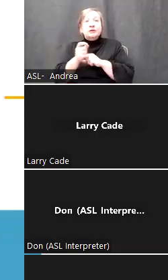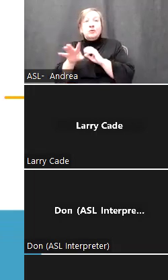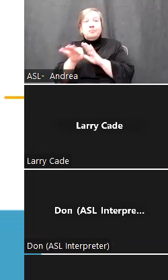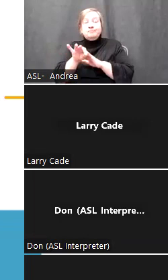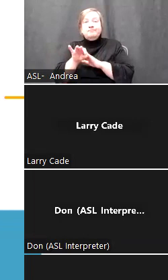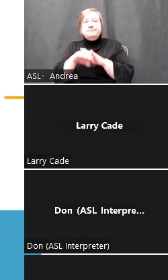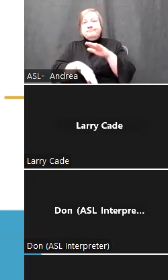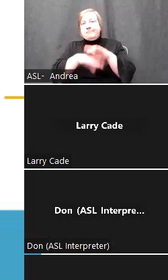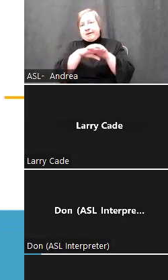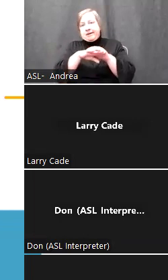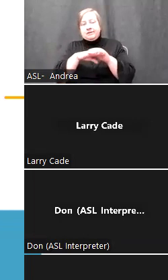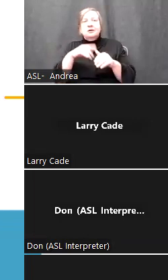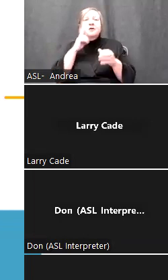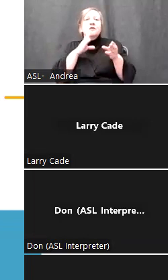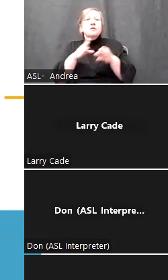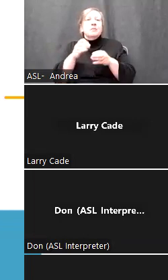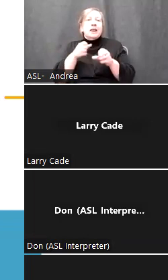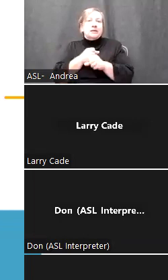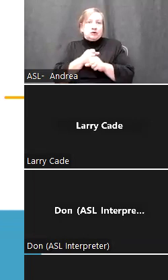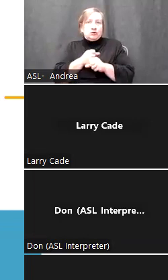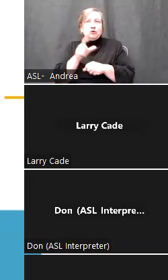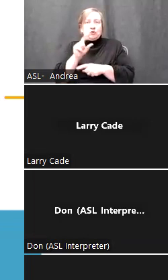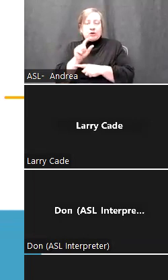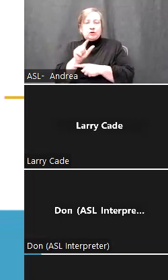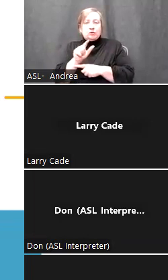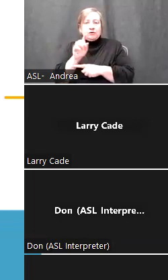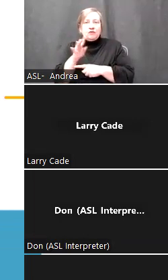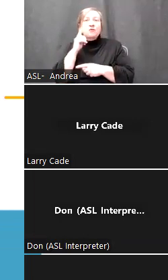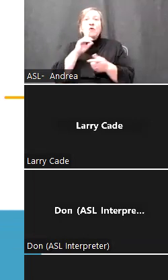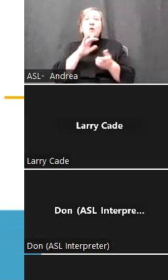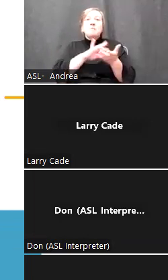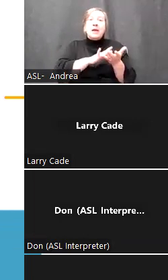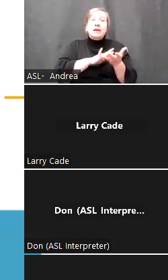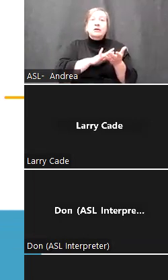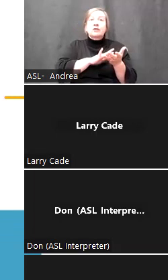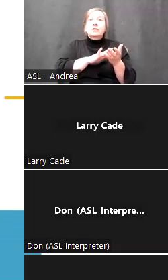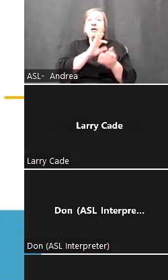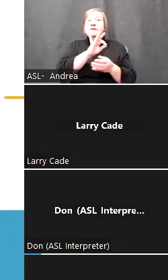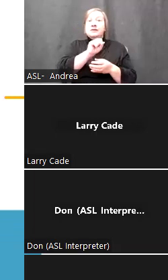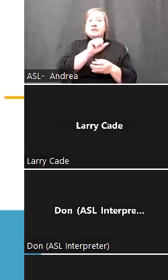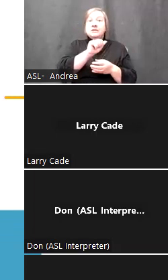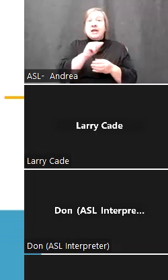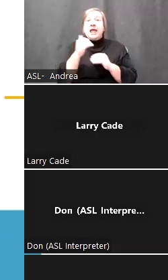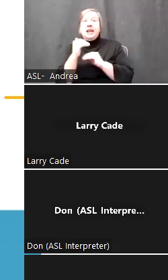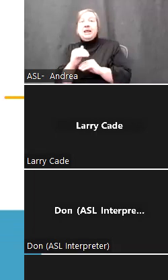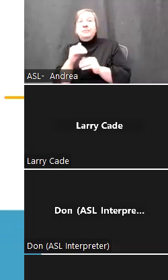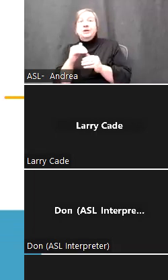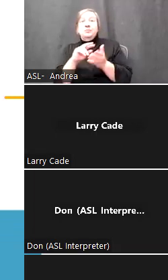maximum. And for the plan year 2024, for the medical FSA and the limited purpose, those maximums are the